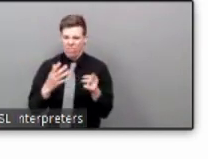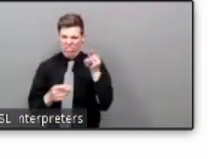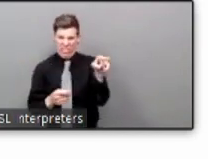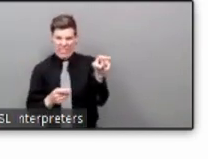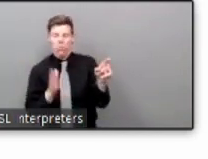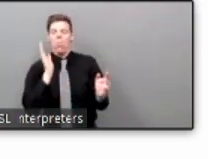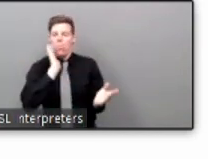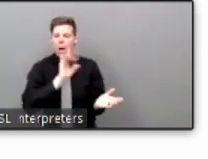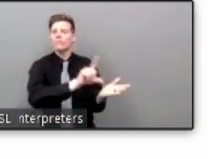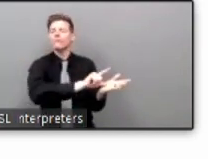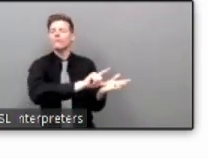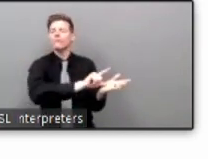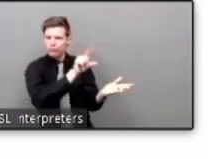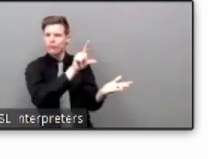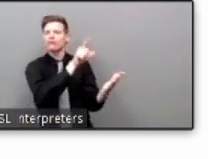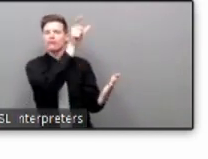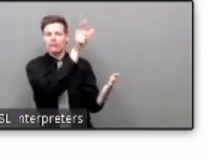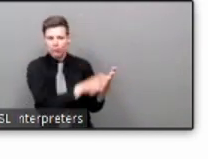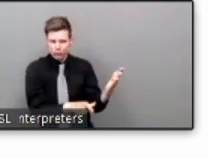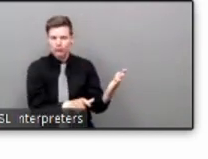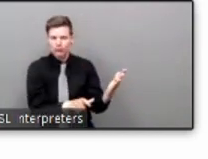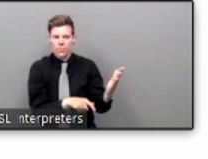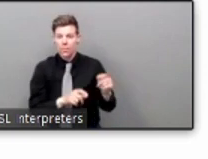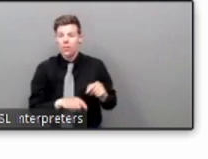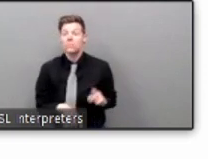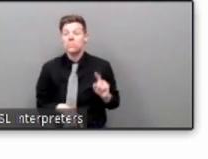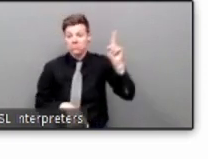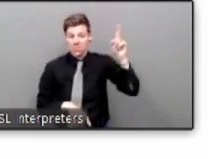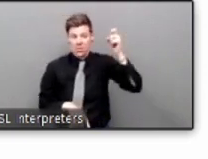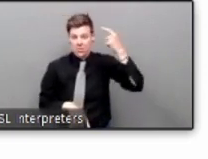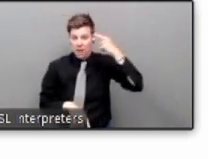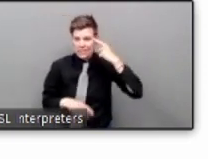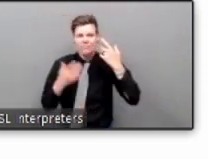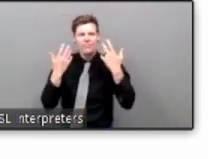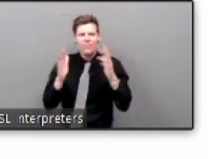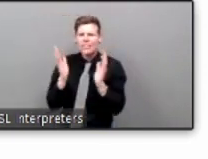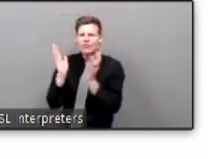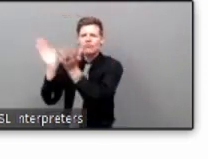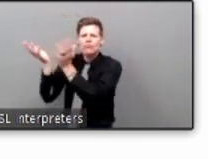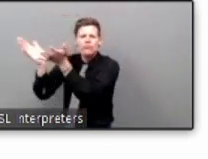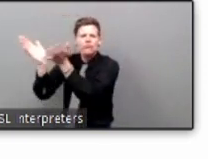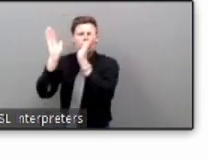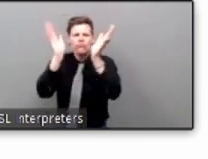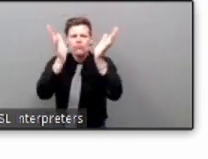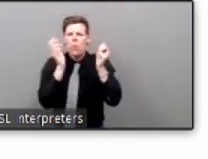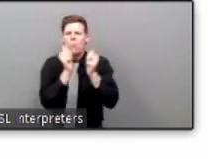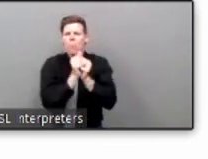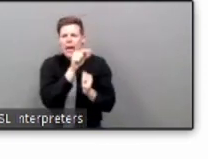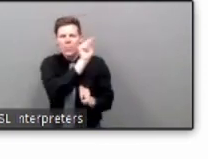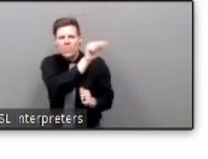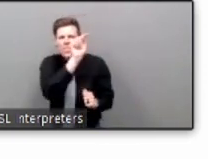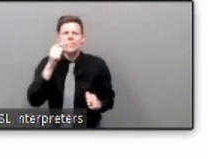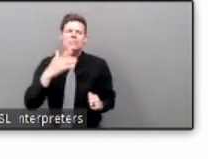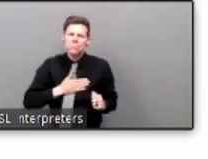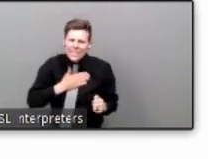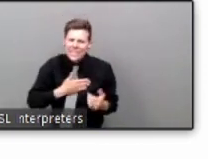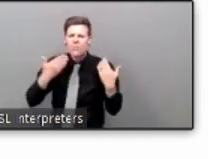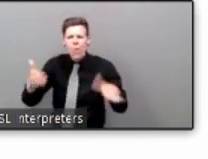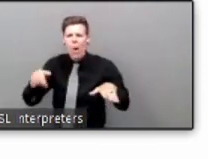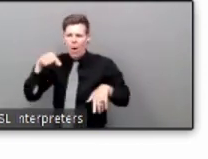others in asking them to continue to promote vaccination, to promote COVID safe